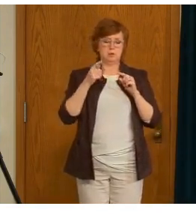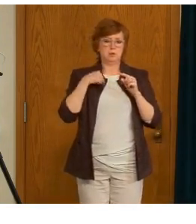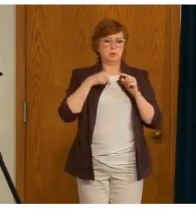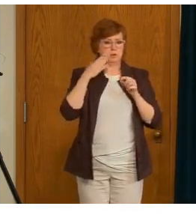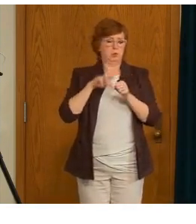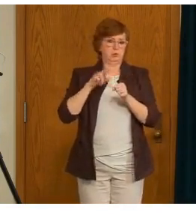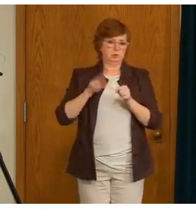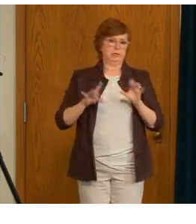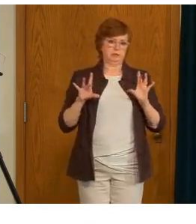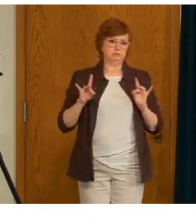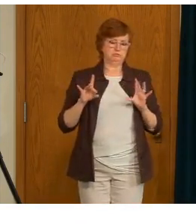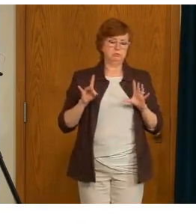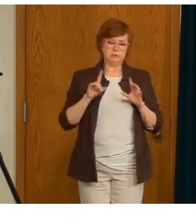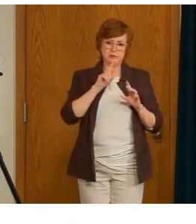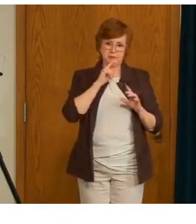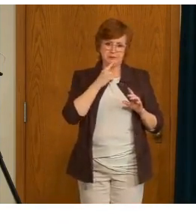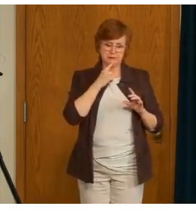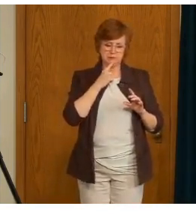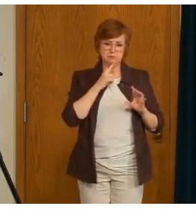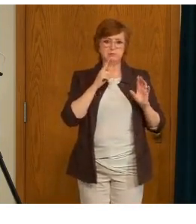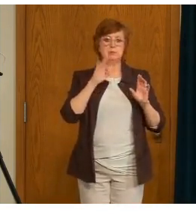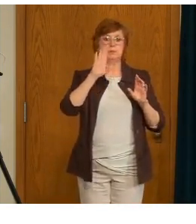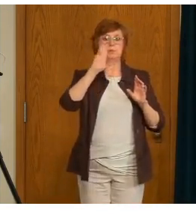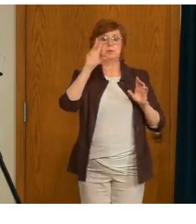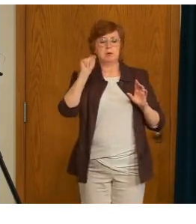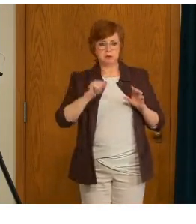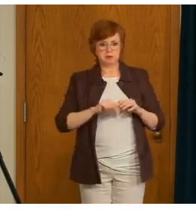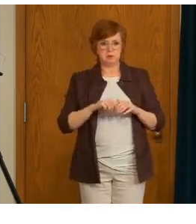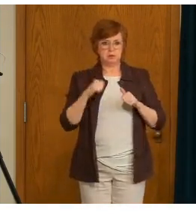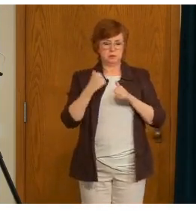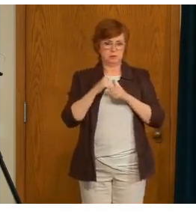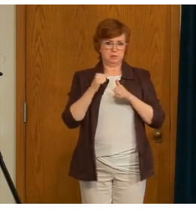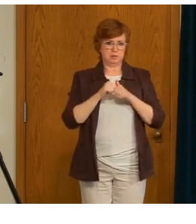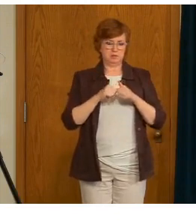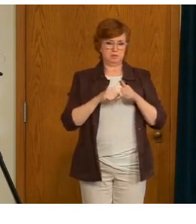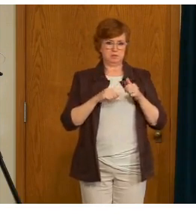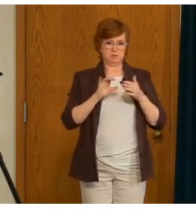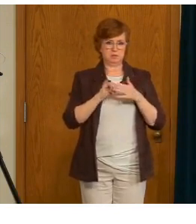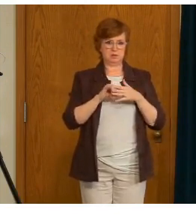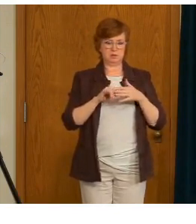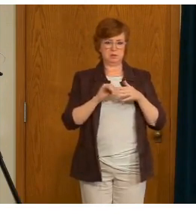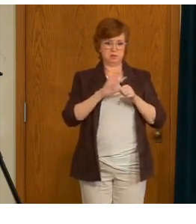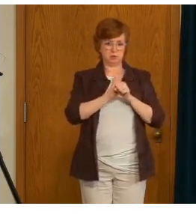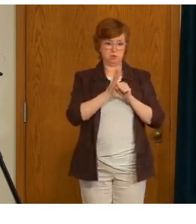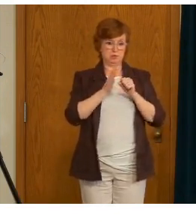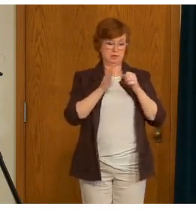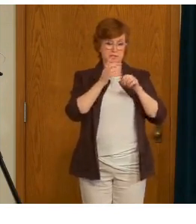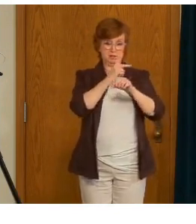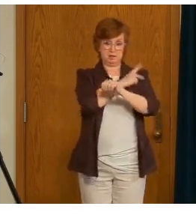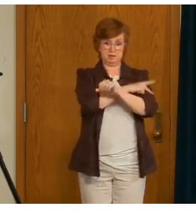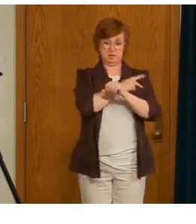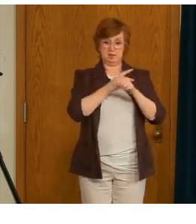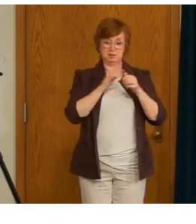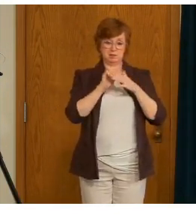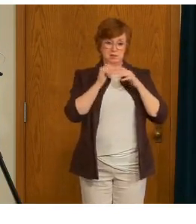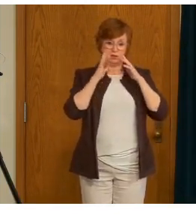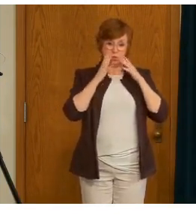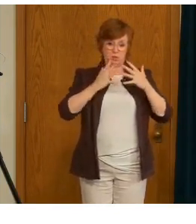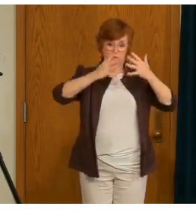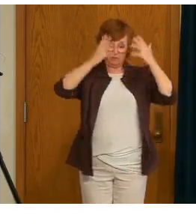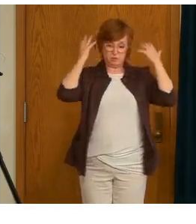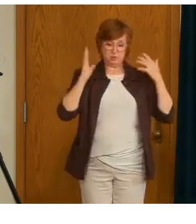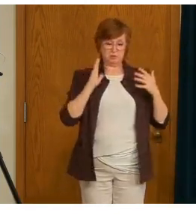what we're experiencing COVID. That said, it's always important for folks to remember that it's not just the COVID patients that are putting pressure